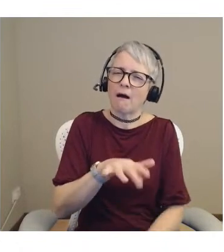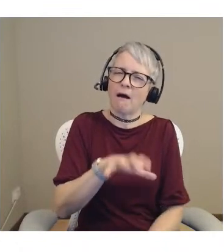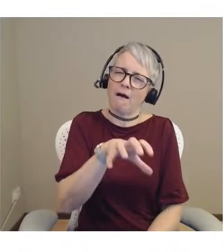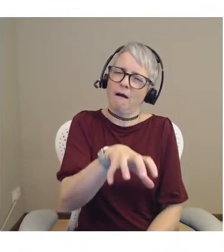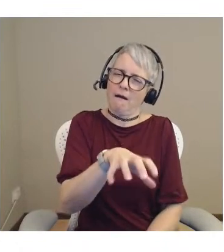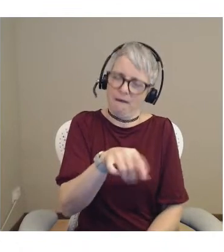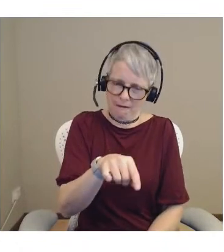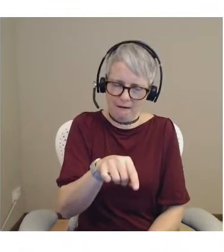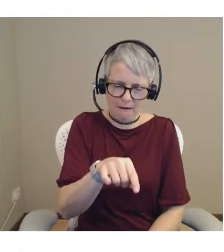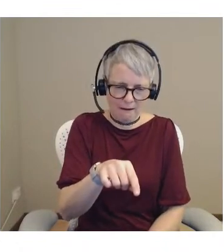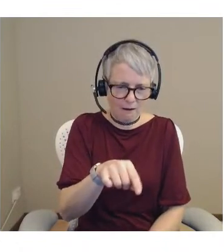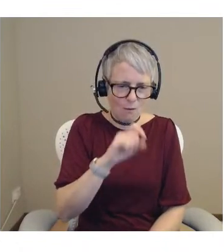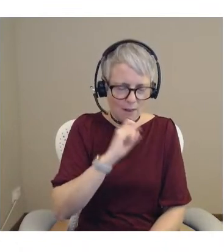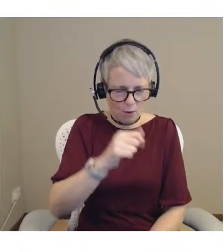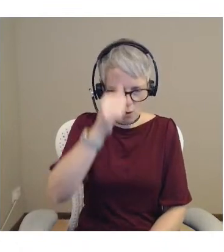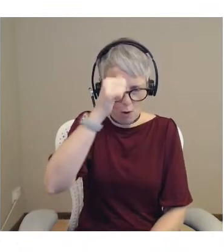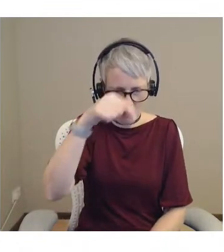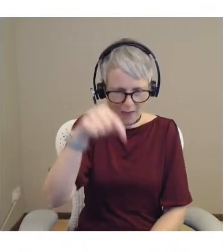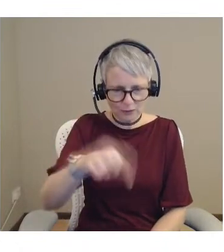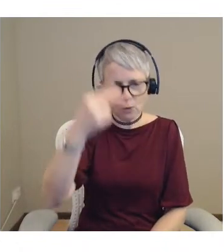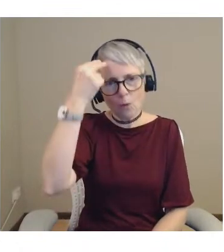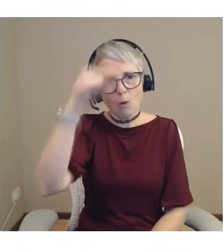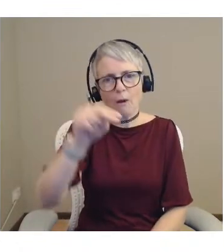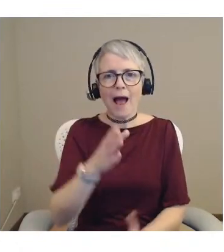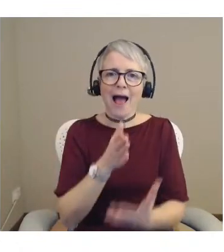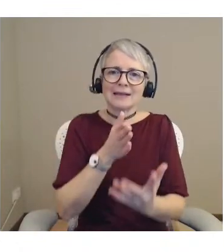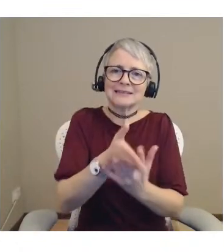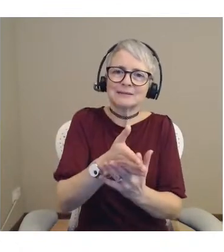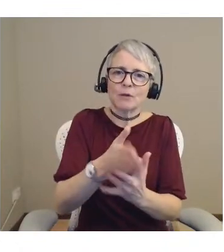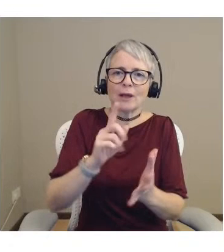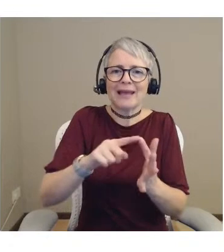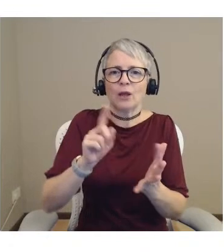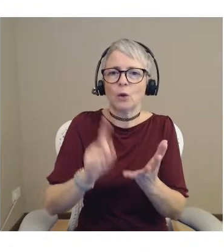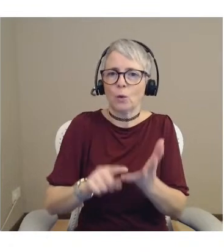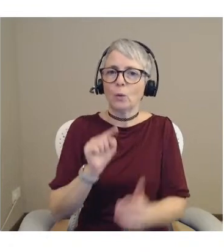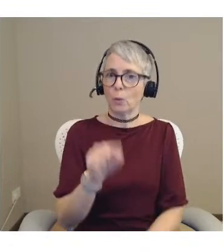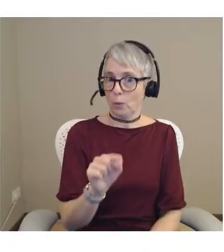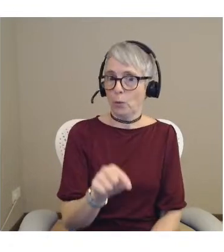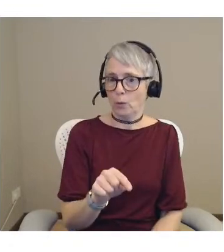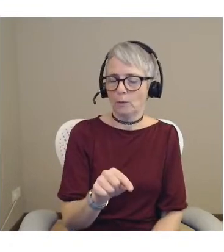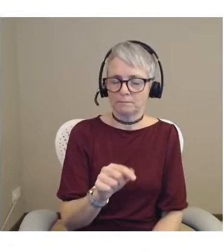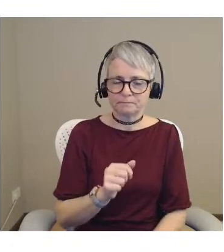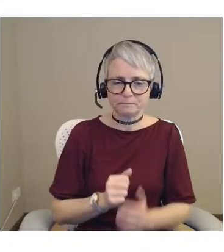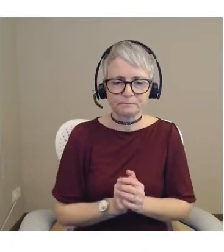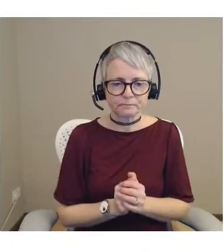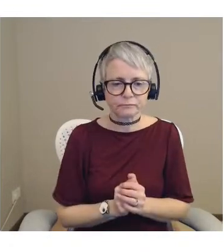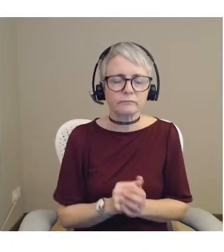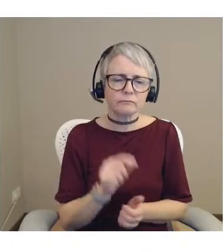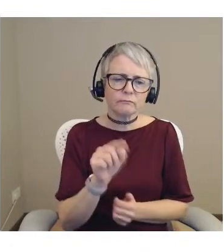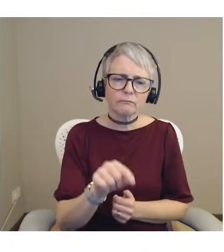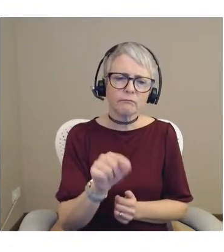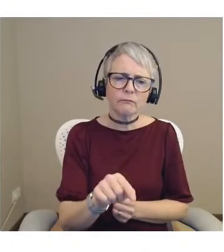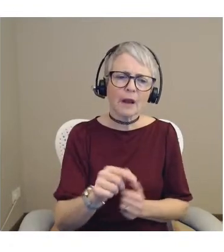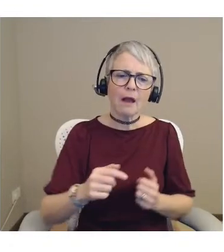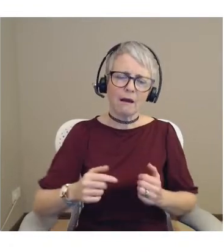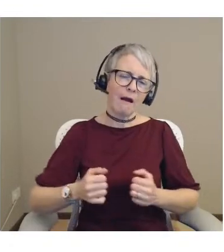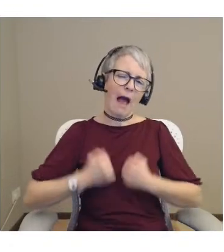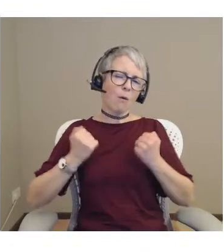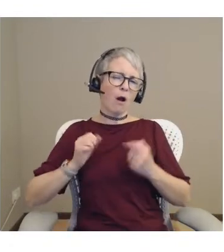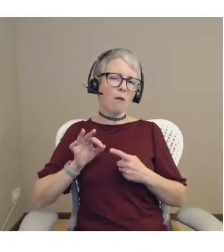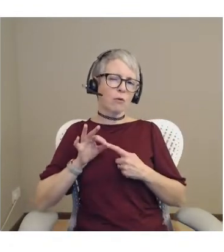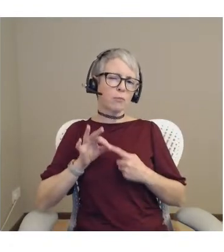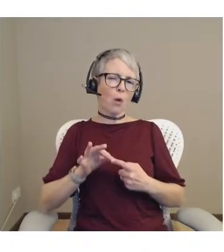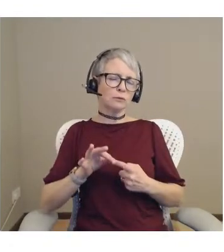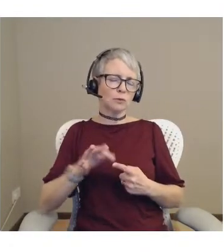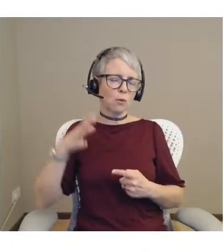known as Accessible EU. Basically, this is the response of a proposal that we put forward to create a